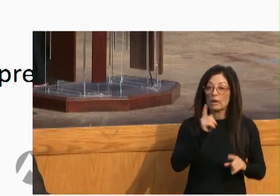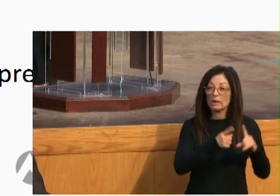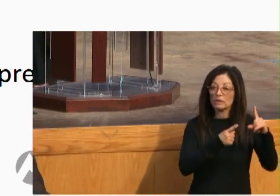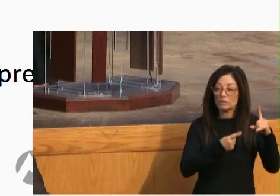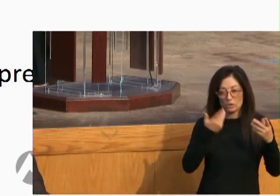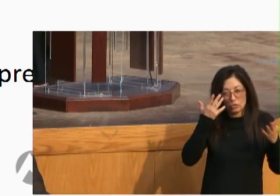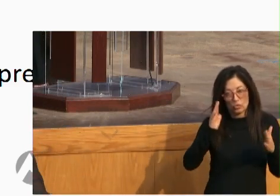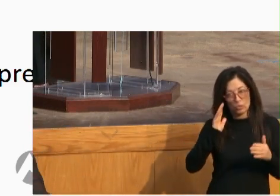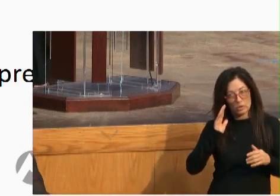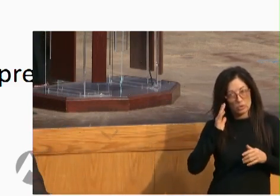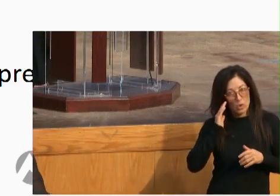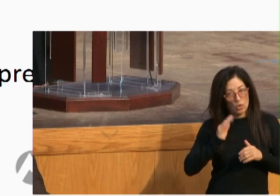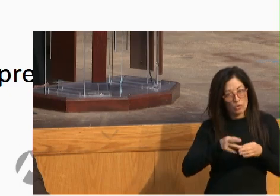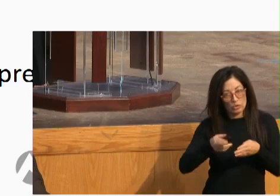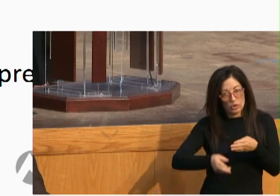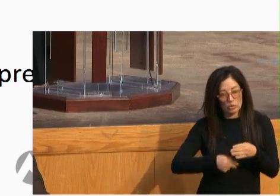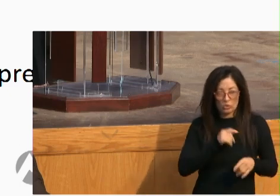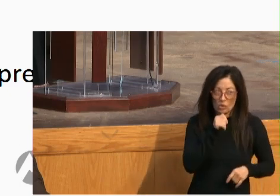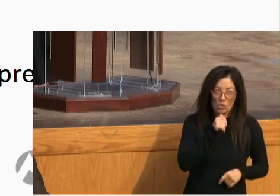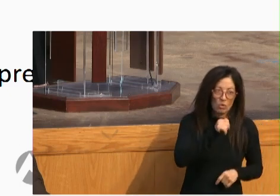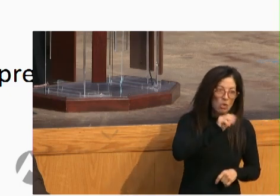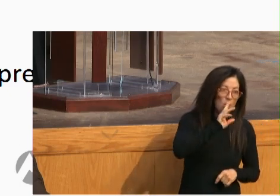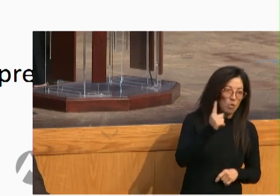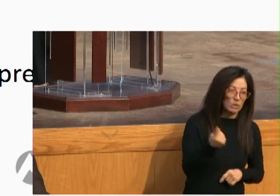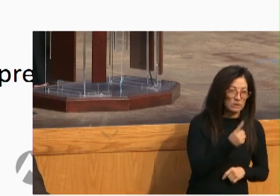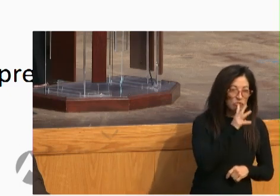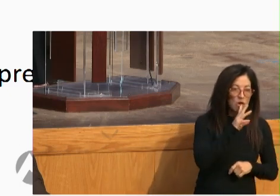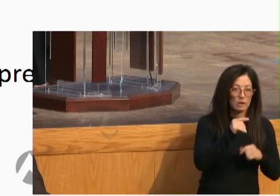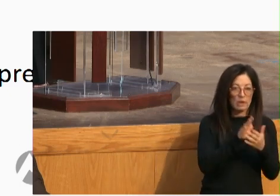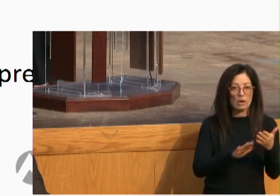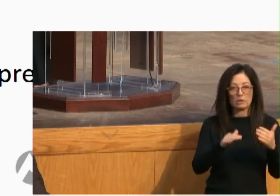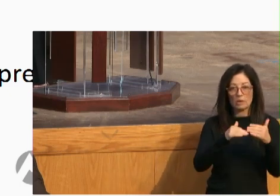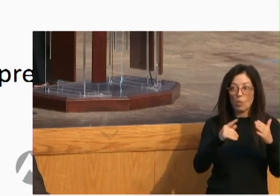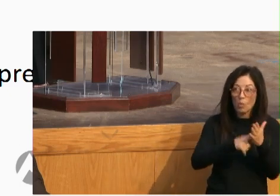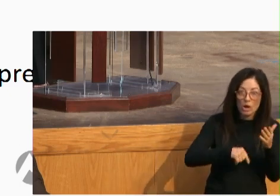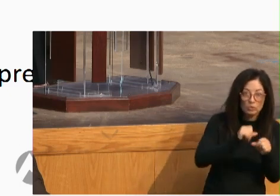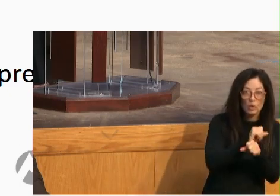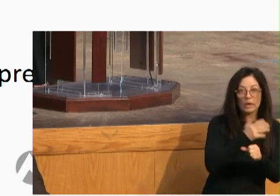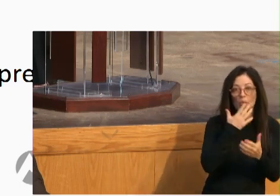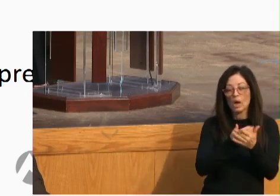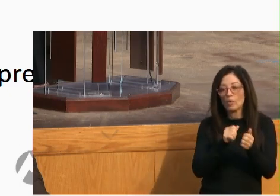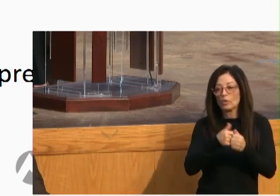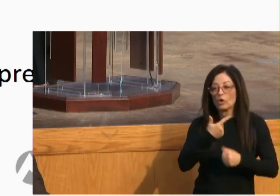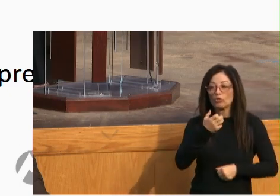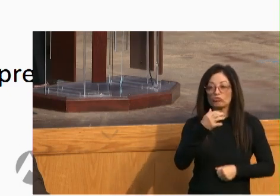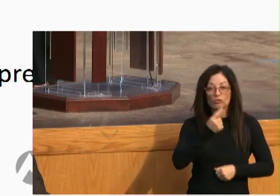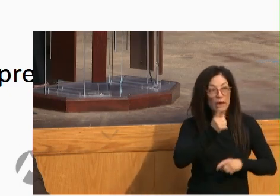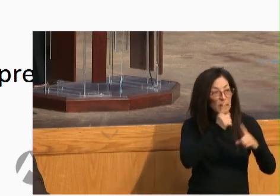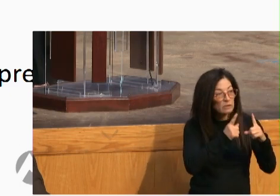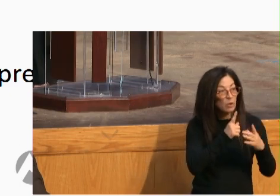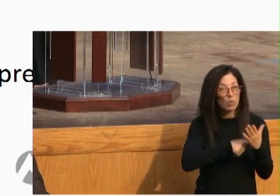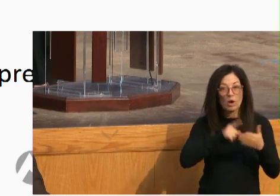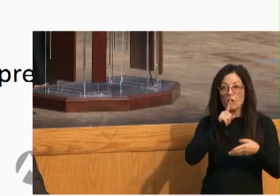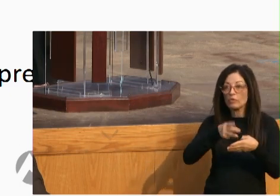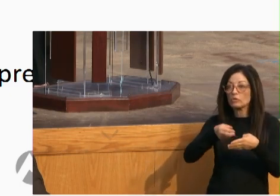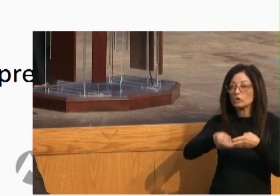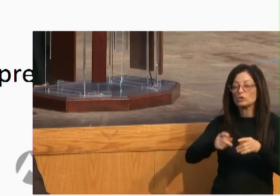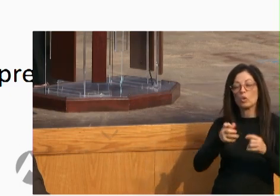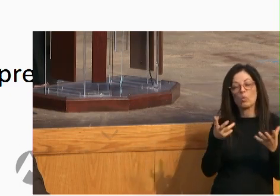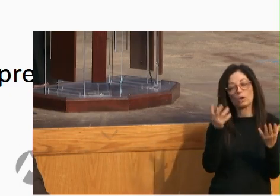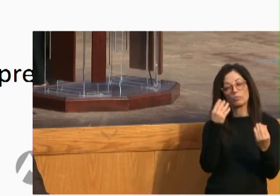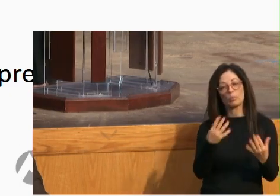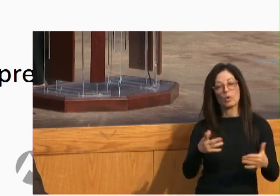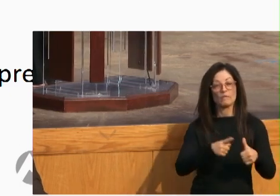result. We don't always talk at a college level about what's working well with those grant initiatives and what the results are. So I wanted to report